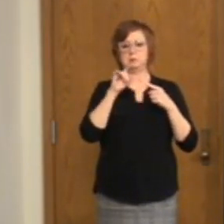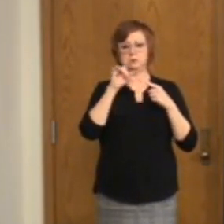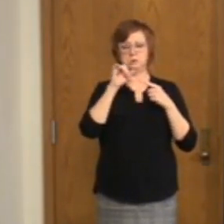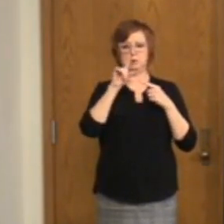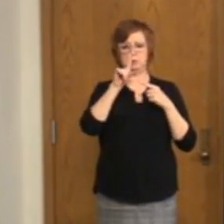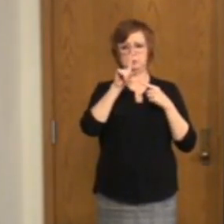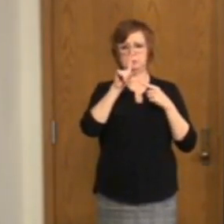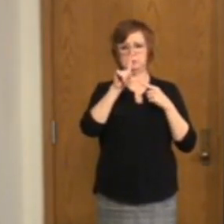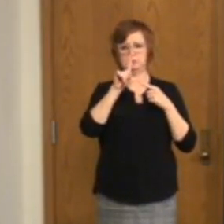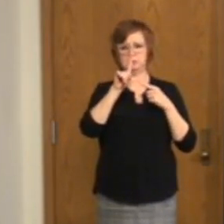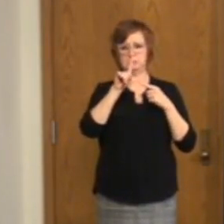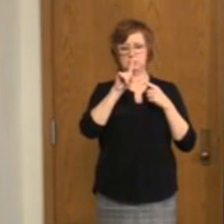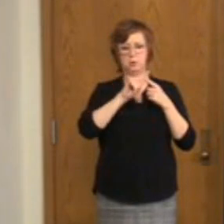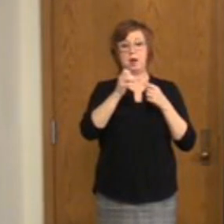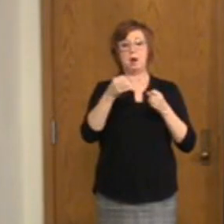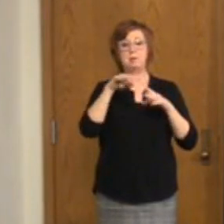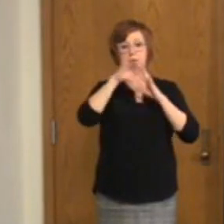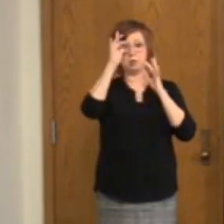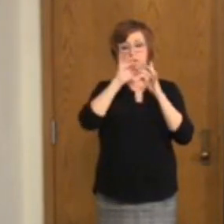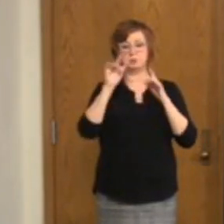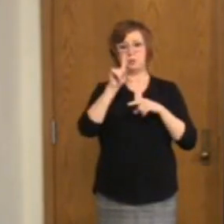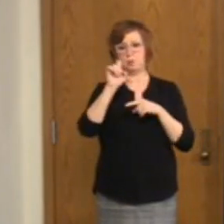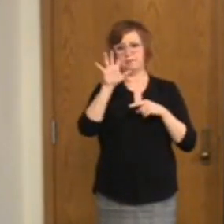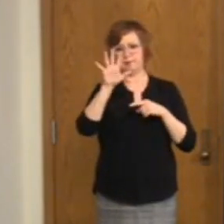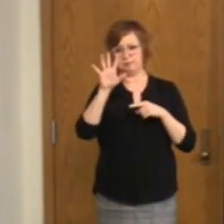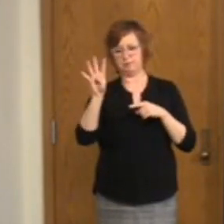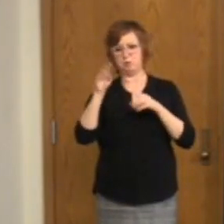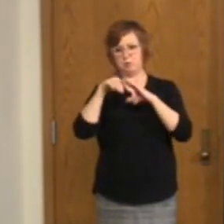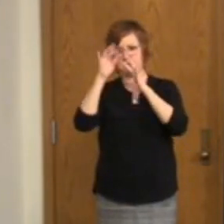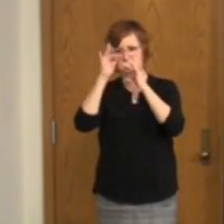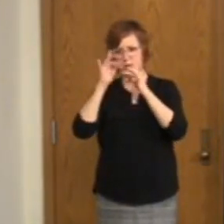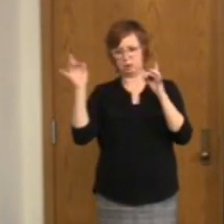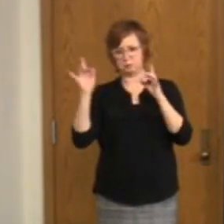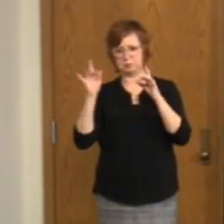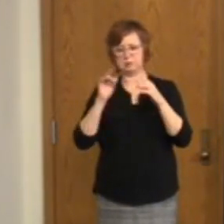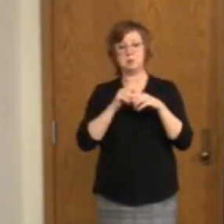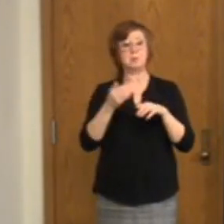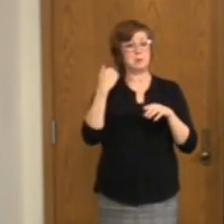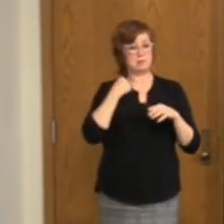about 154. That's down significantly from a high